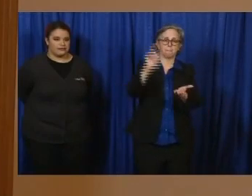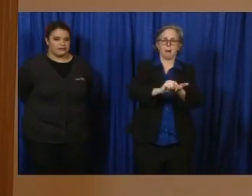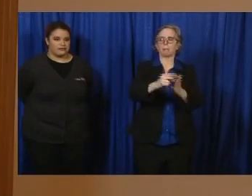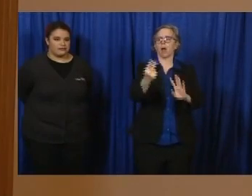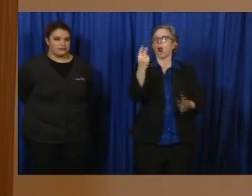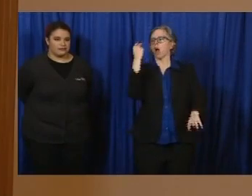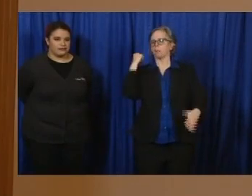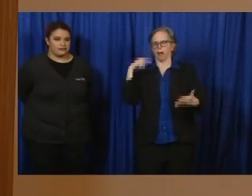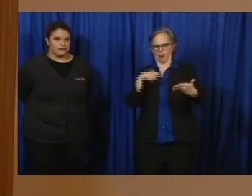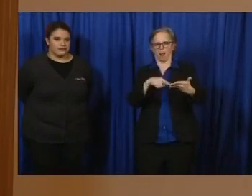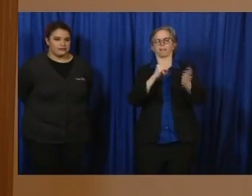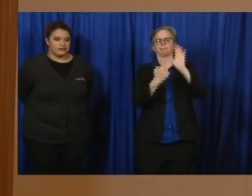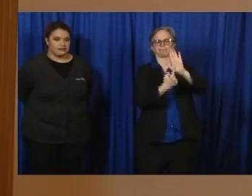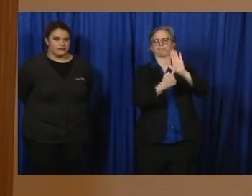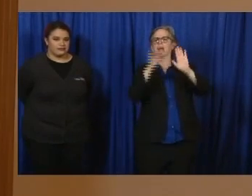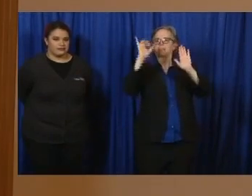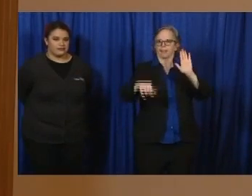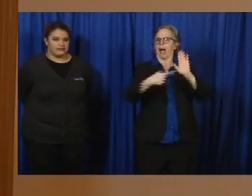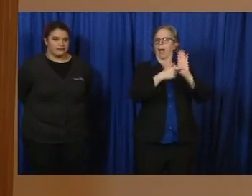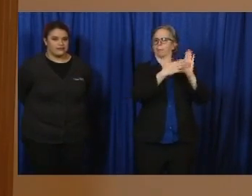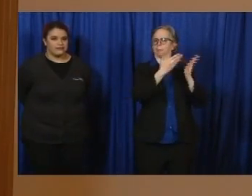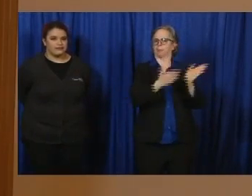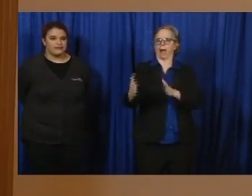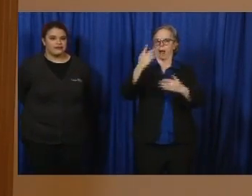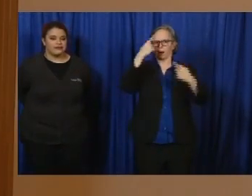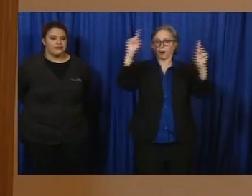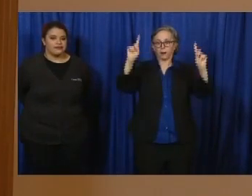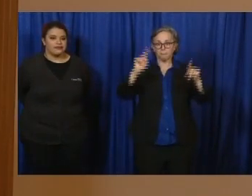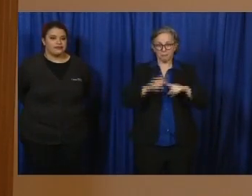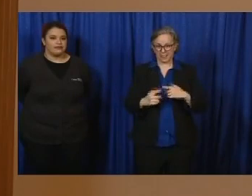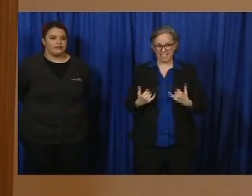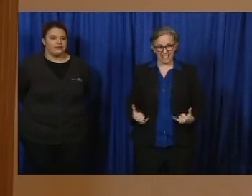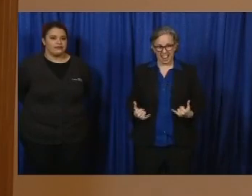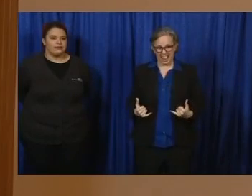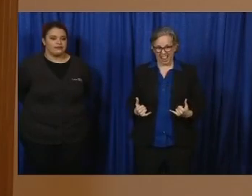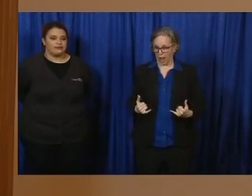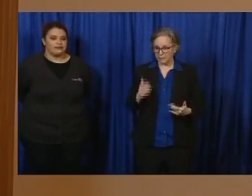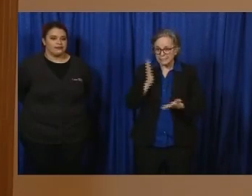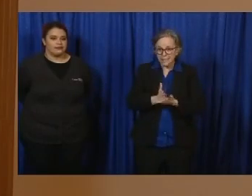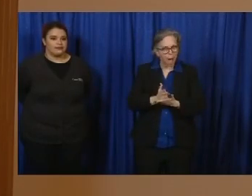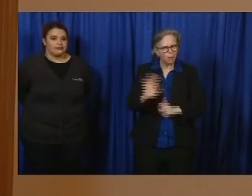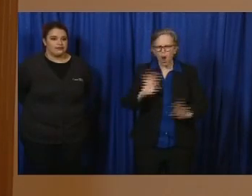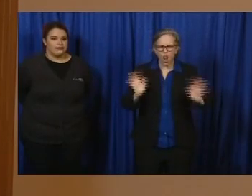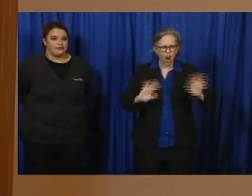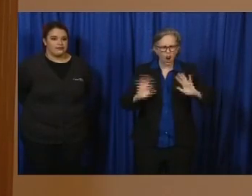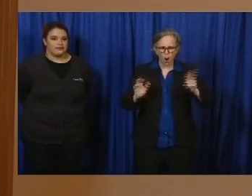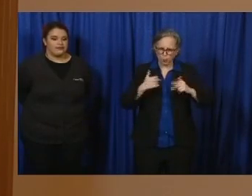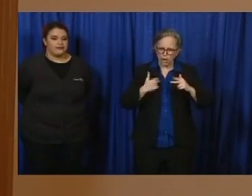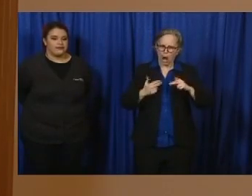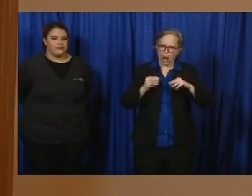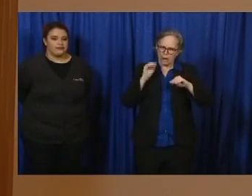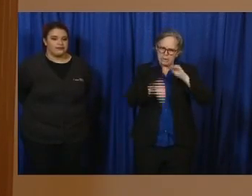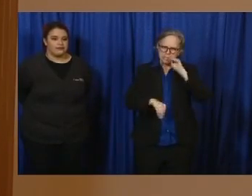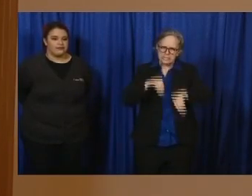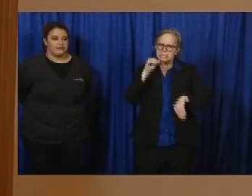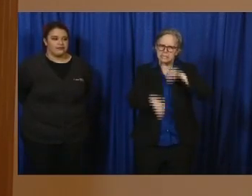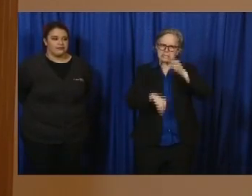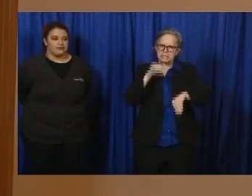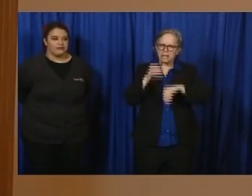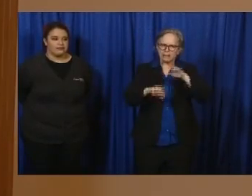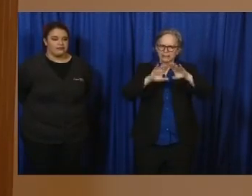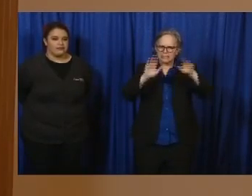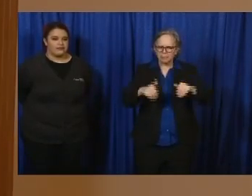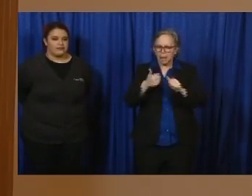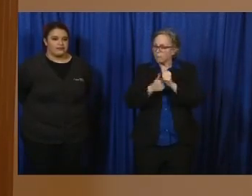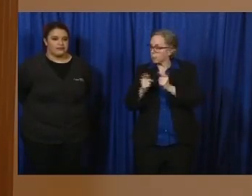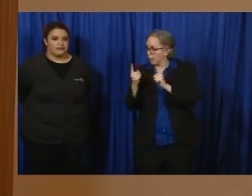honestly, we're burning daylight here, as the governor always says. You know, we're building this every second of every day. And some of